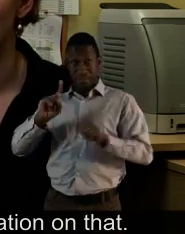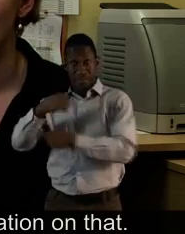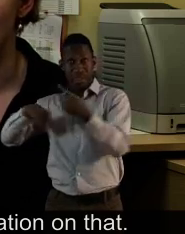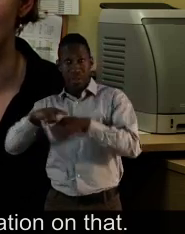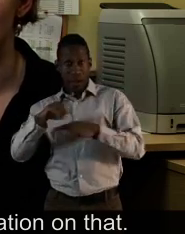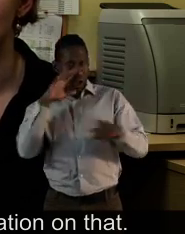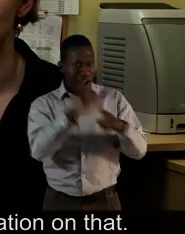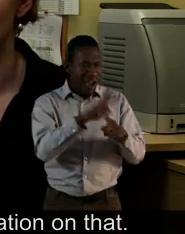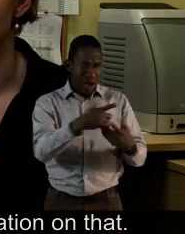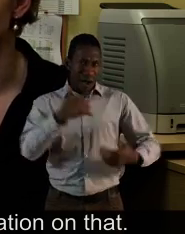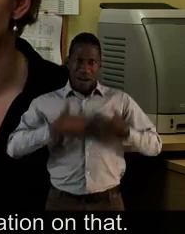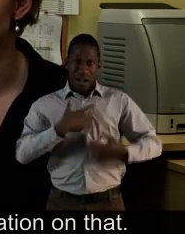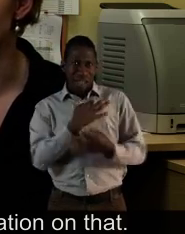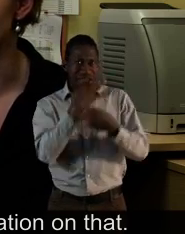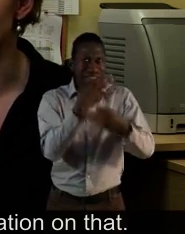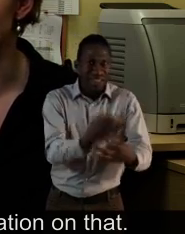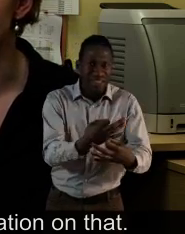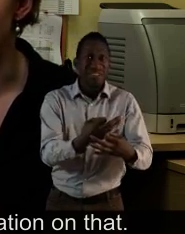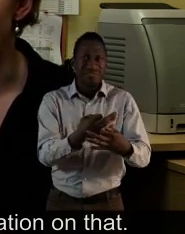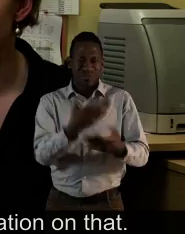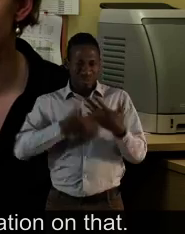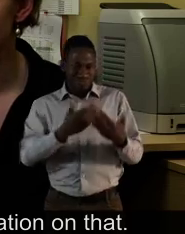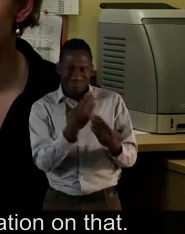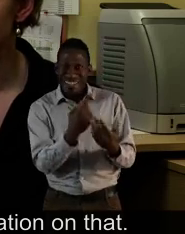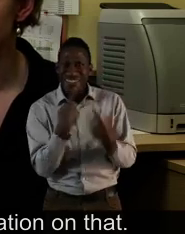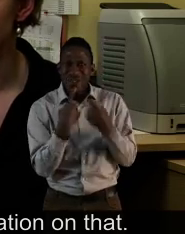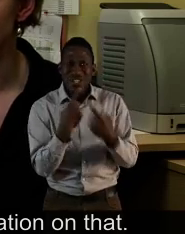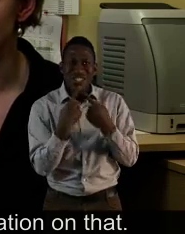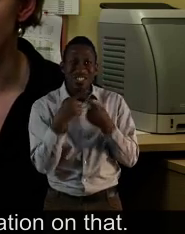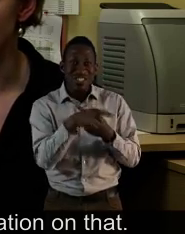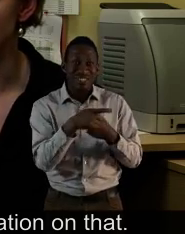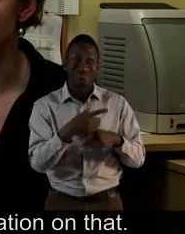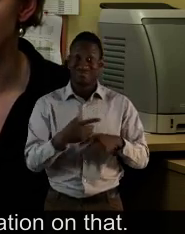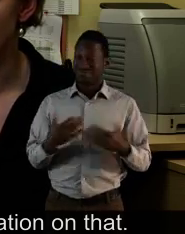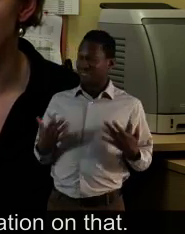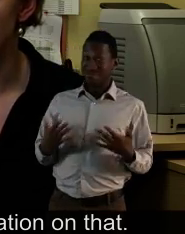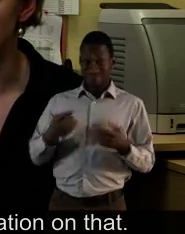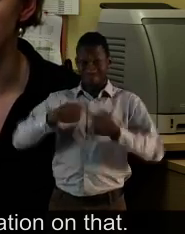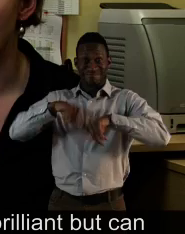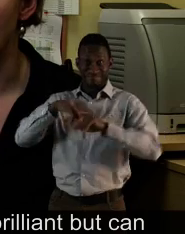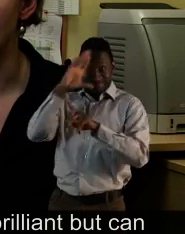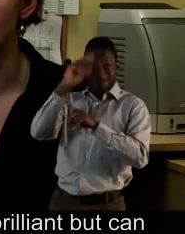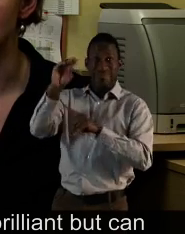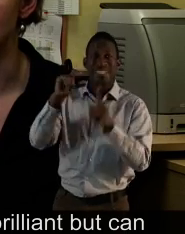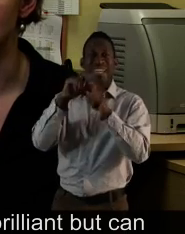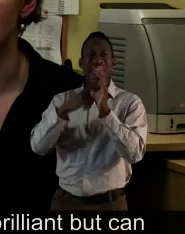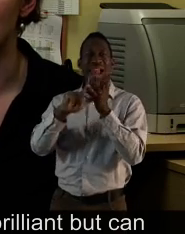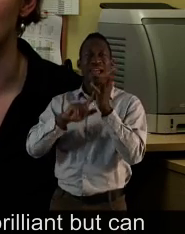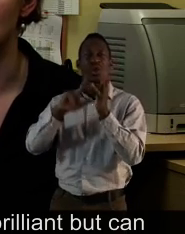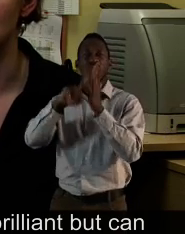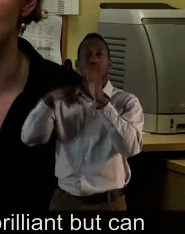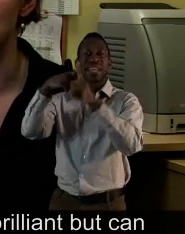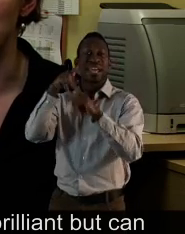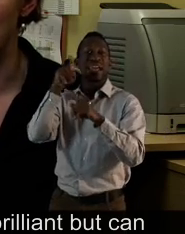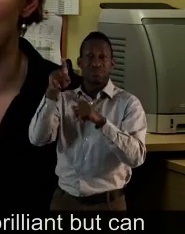more information on that. So one of the things that we've fed back to Dial UK is that the timeline